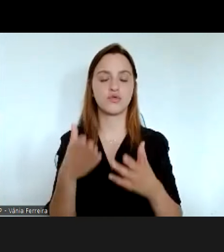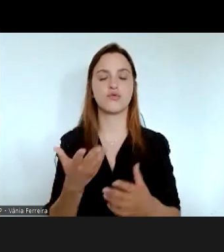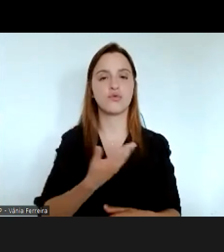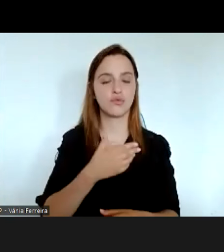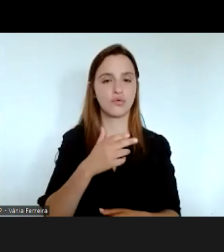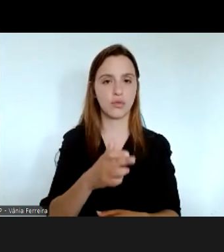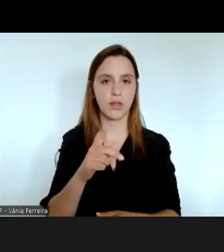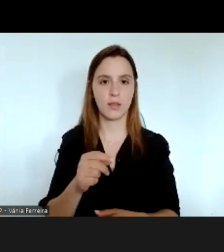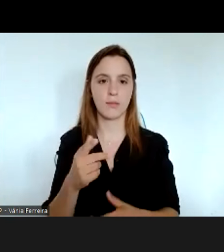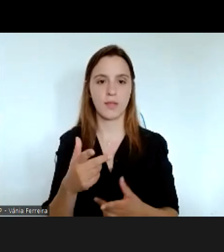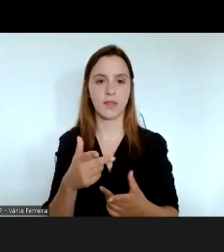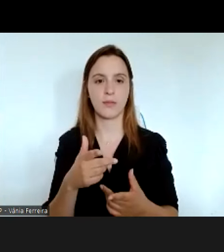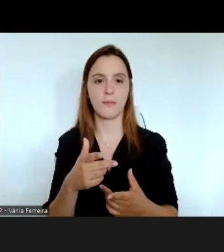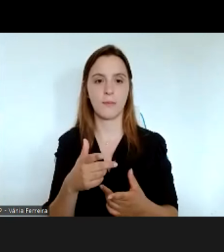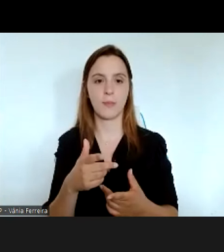So we have